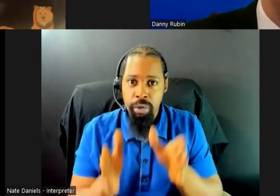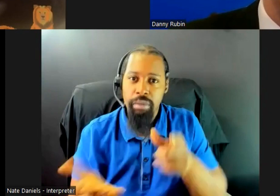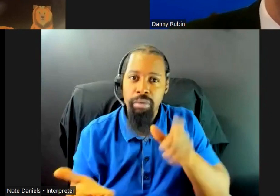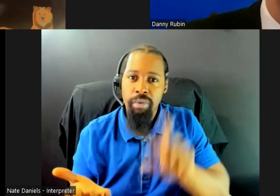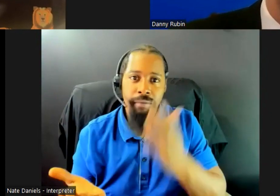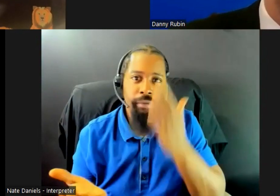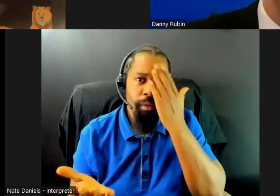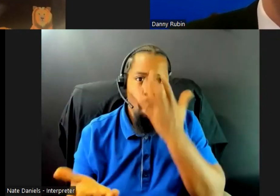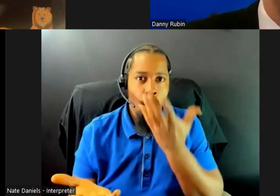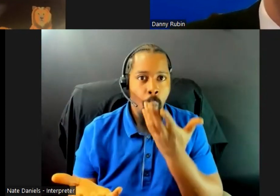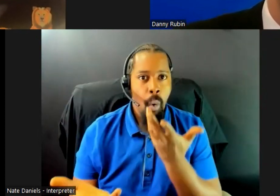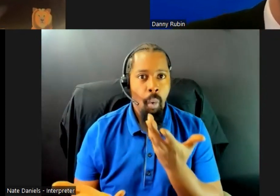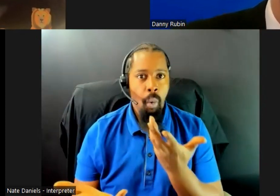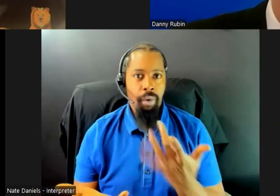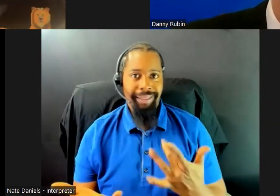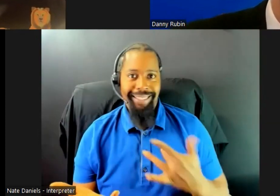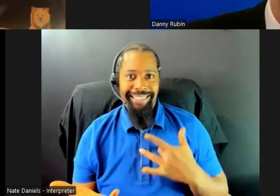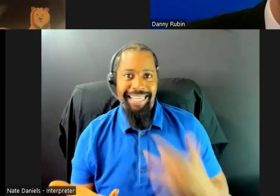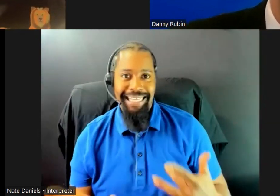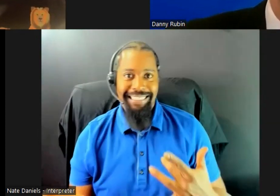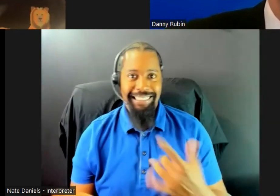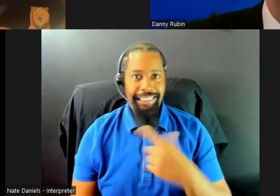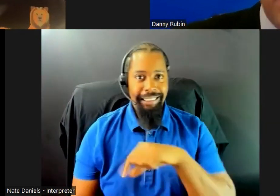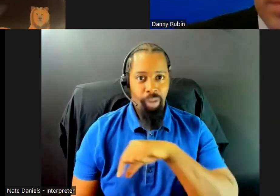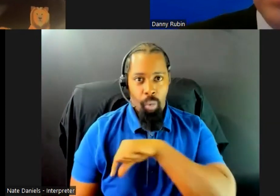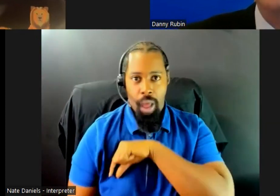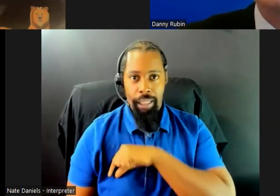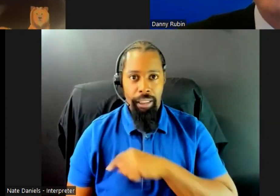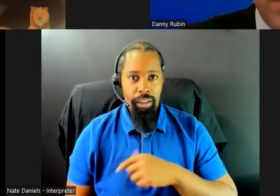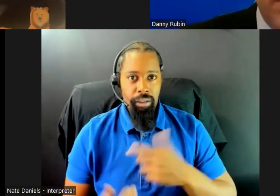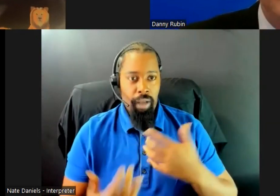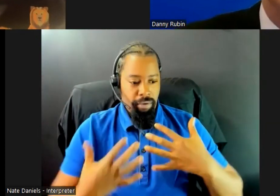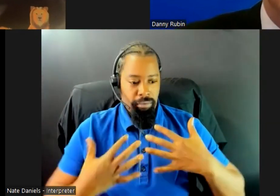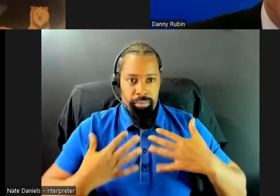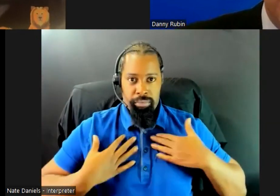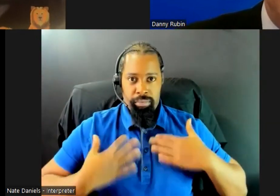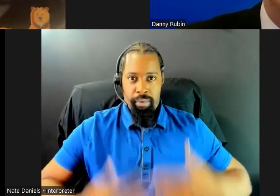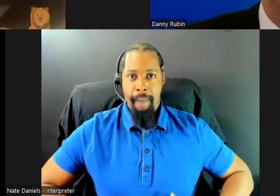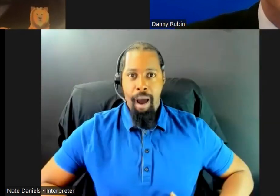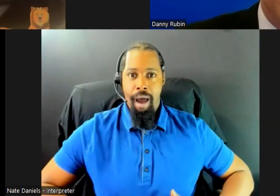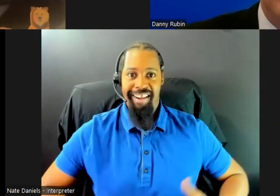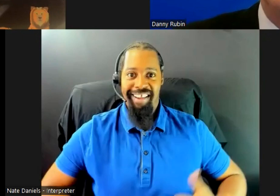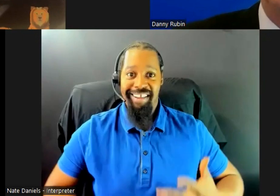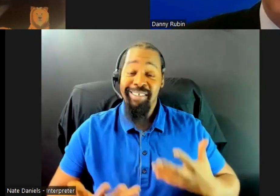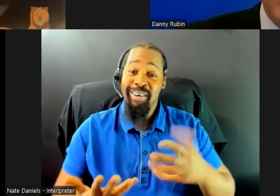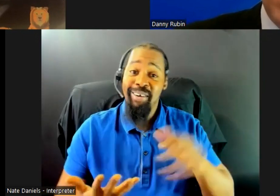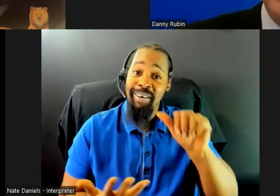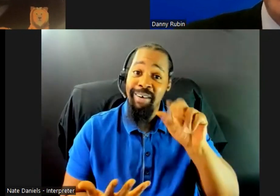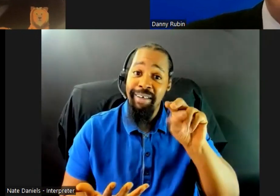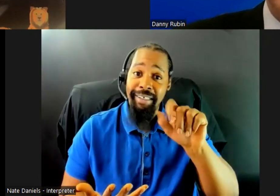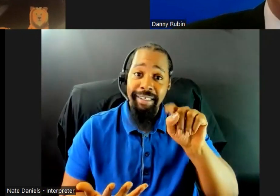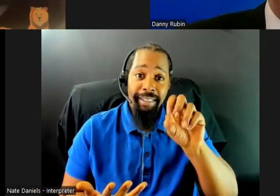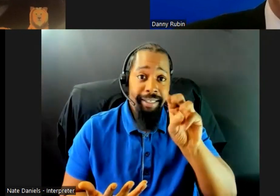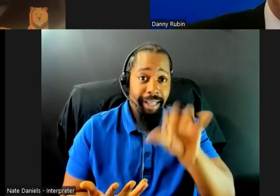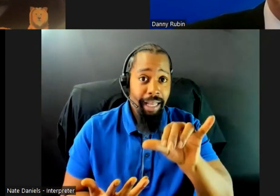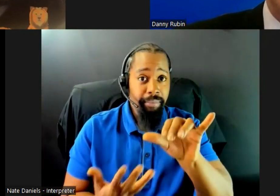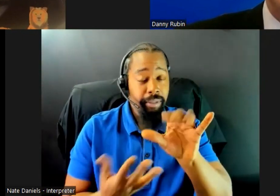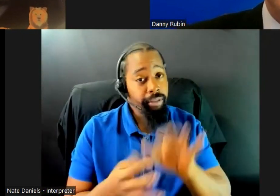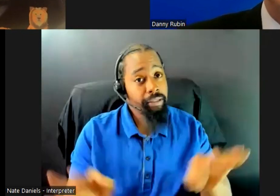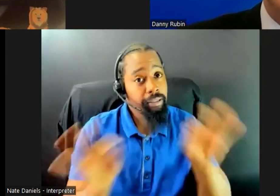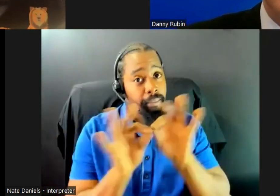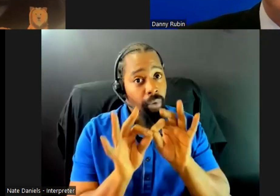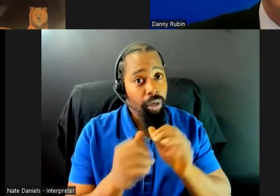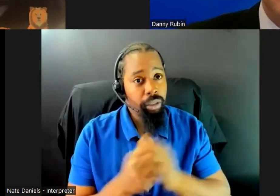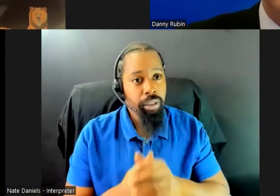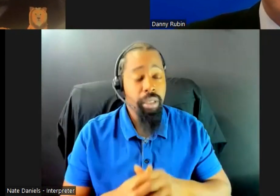qualities of the human body. And that is also very important. Hmm. So anatomy is another very important thing to know. I love that answer. If